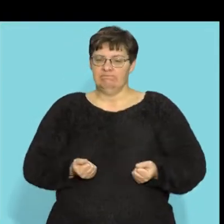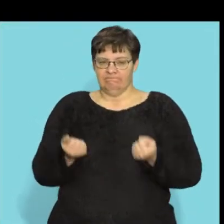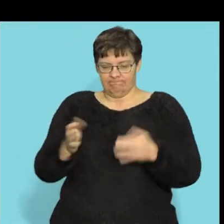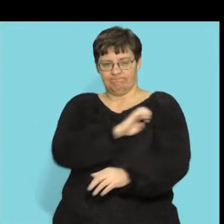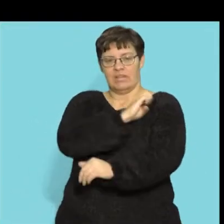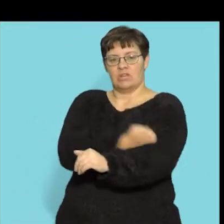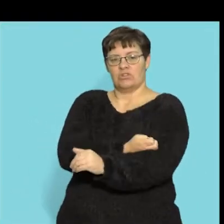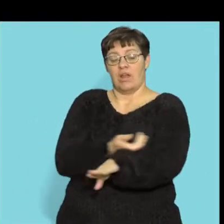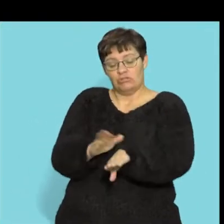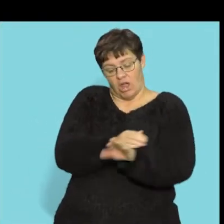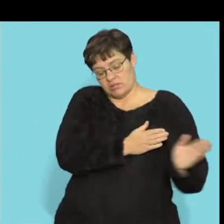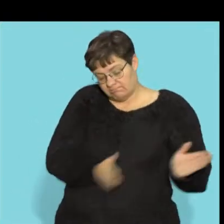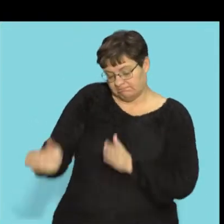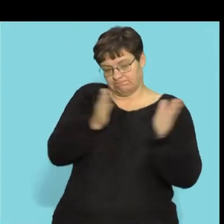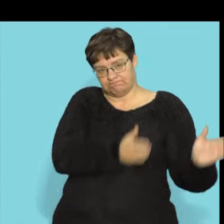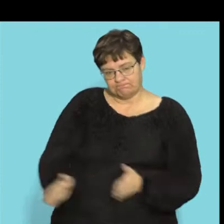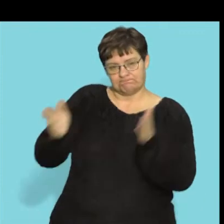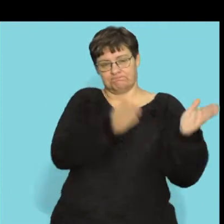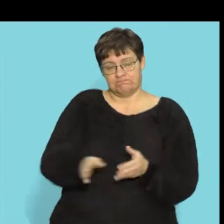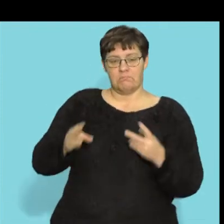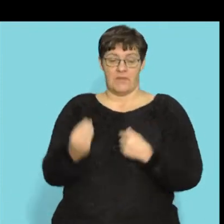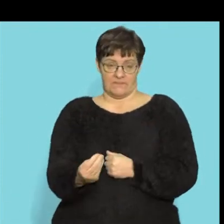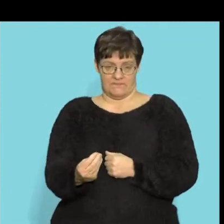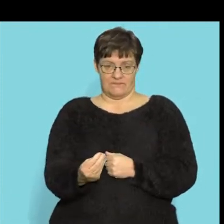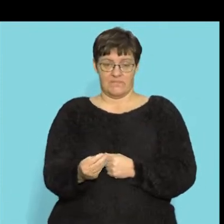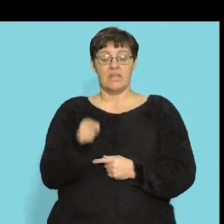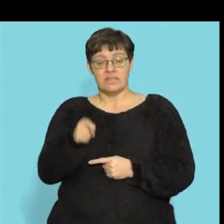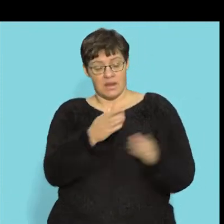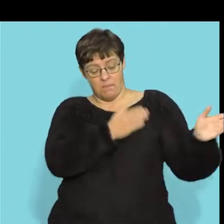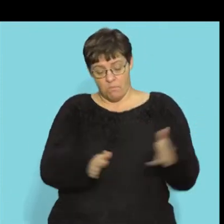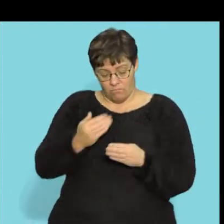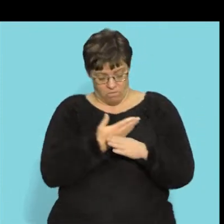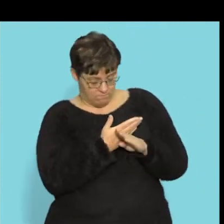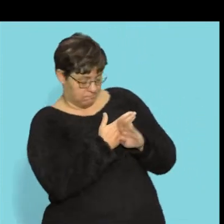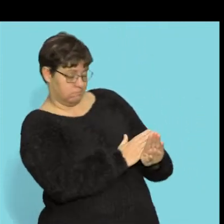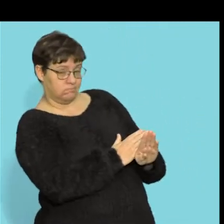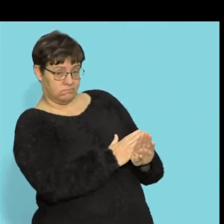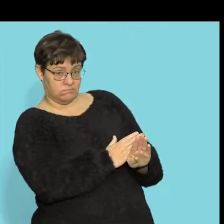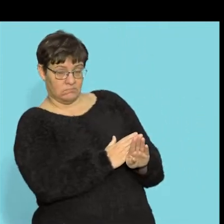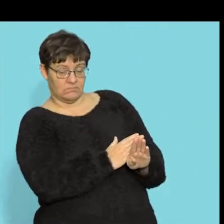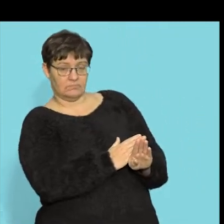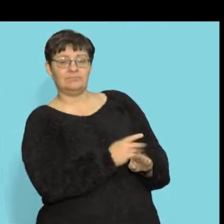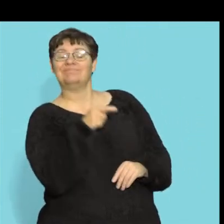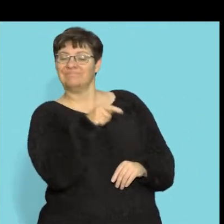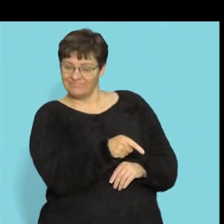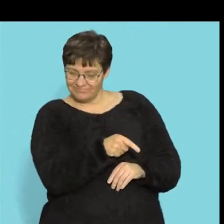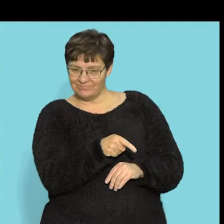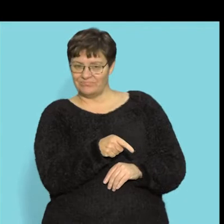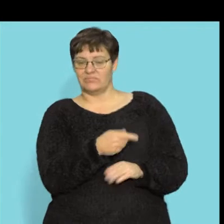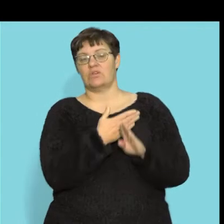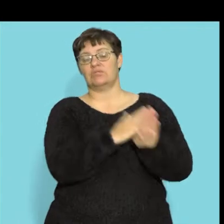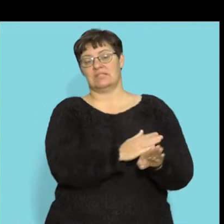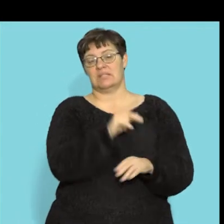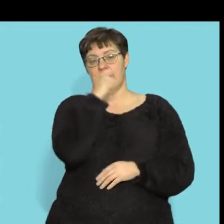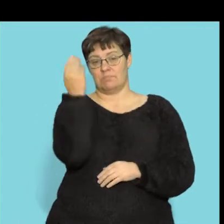actually provides the energy to move the charge, which we have current. And then the opposition to that moving charge or to that flow of